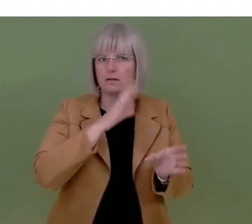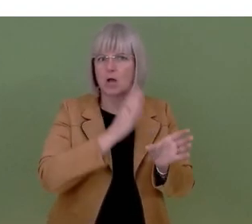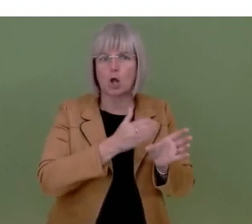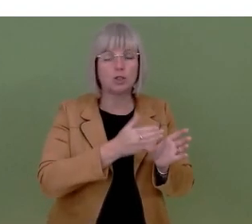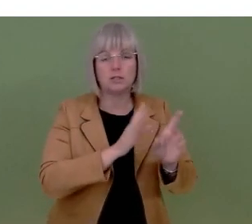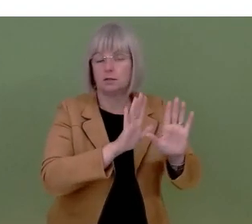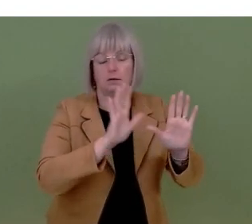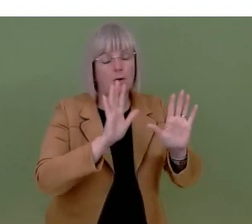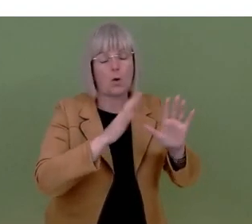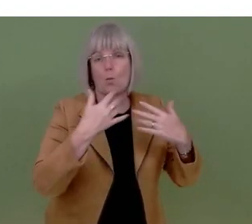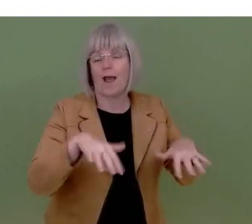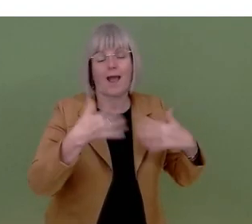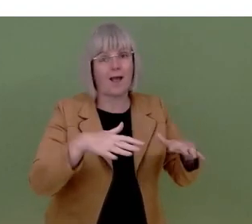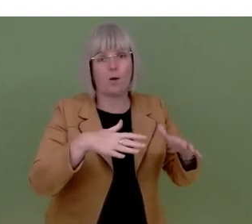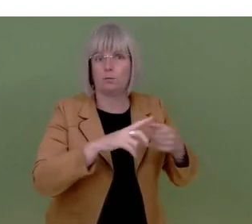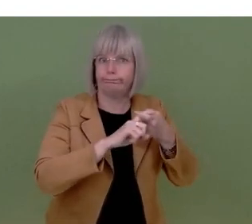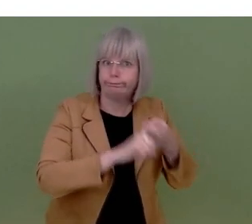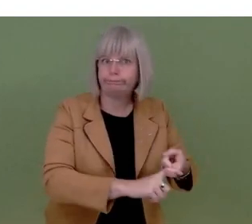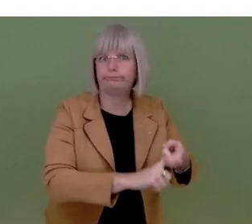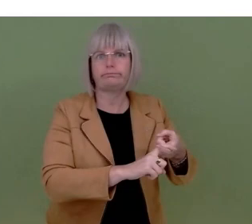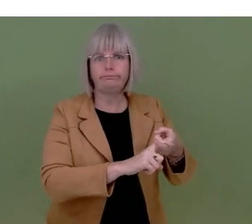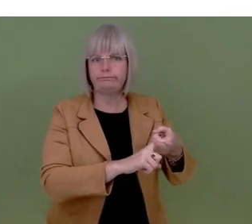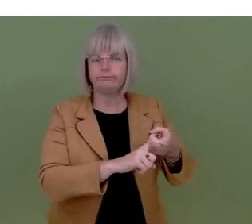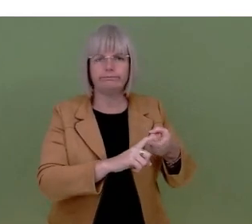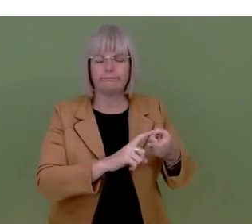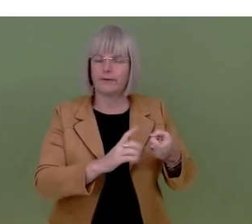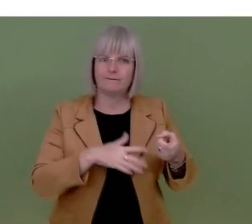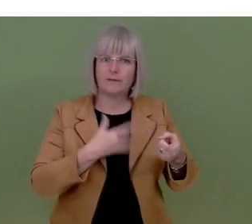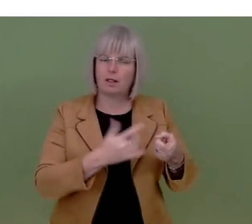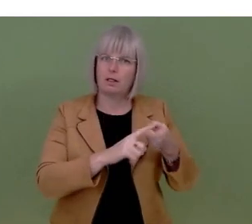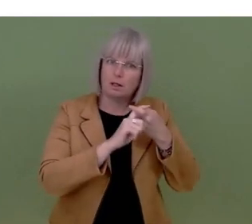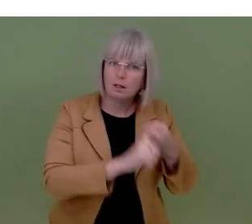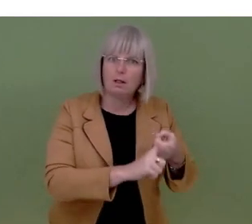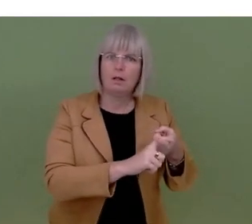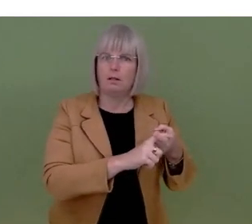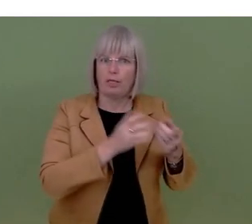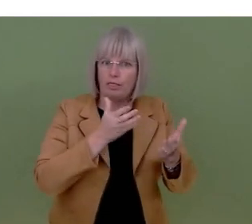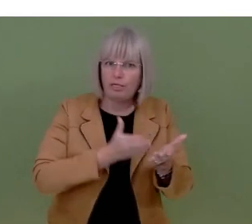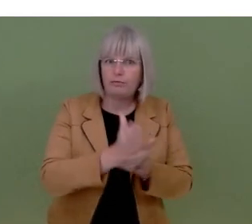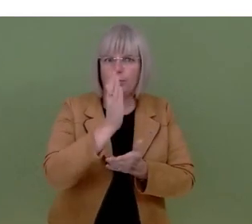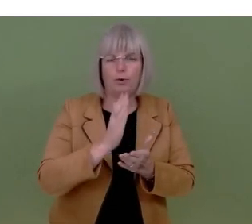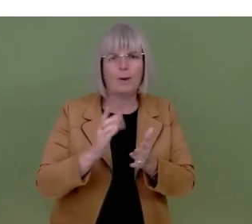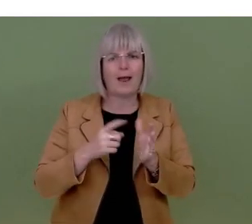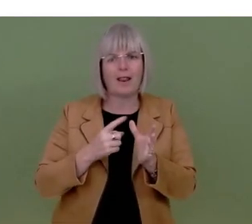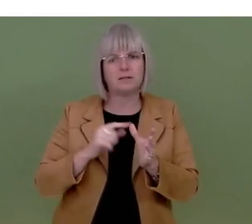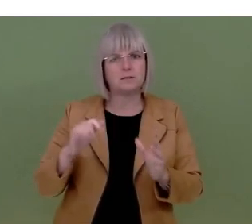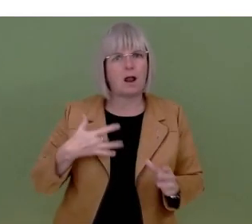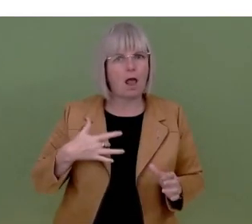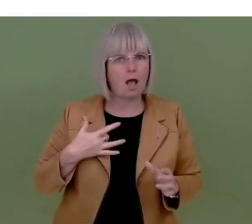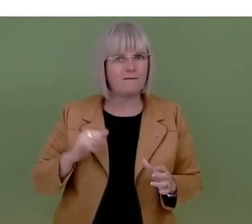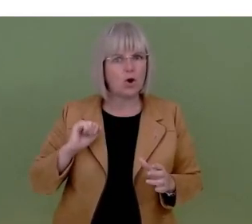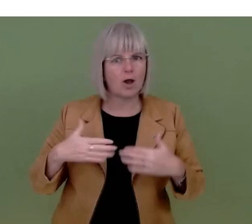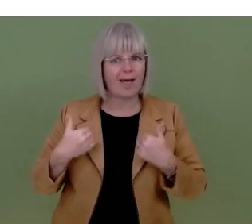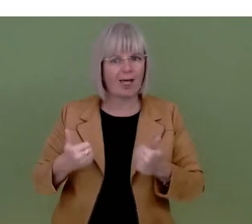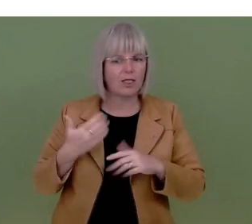anchor and has been an anchor throughout this time in Alison's life and on her health journey, that the staying well plan